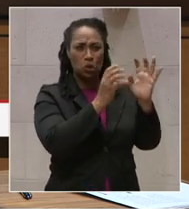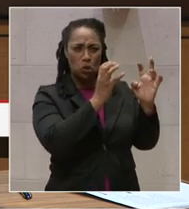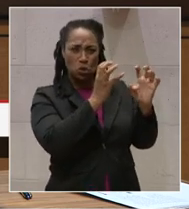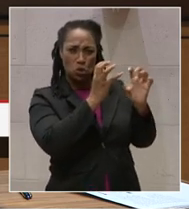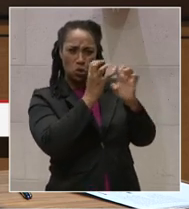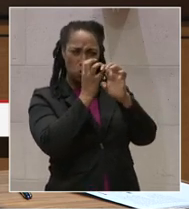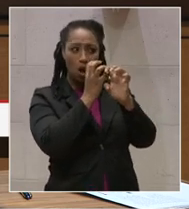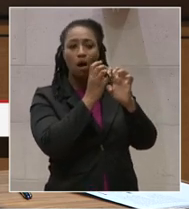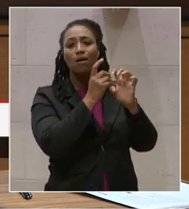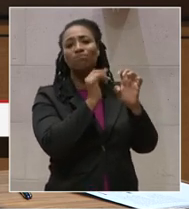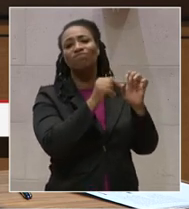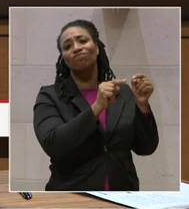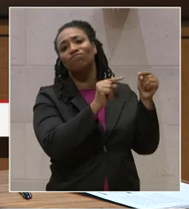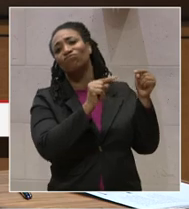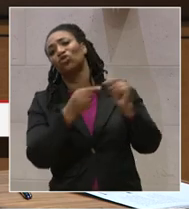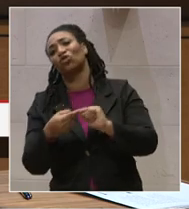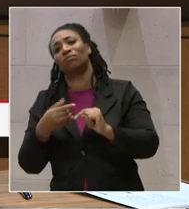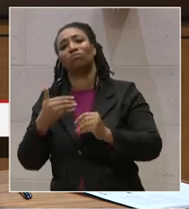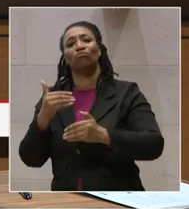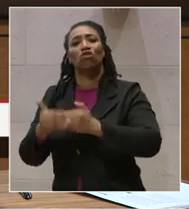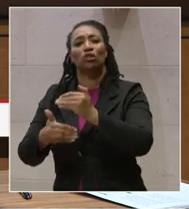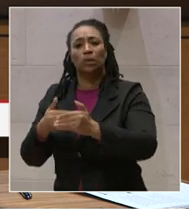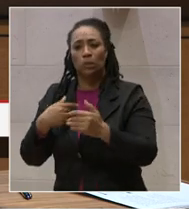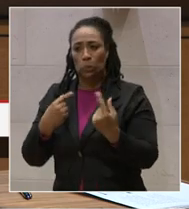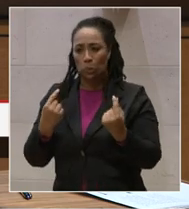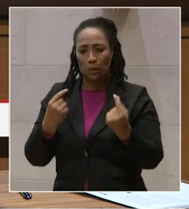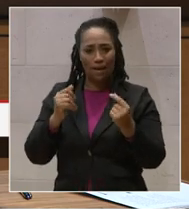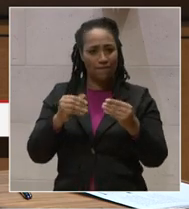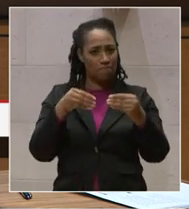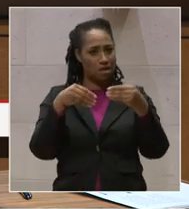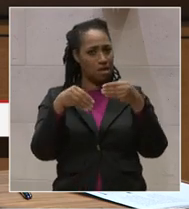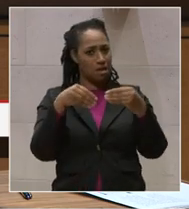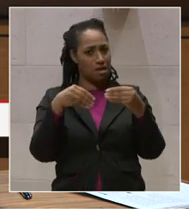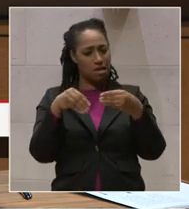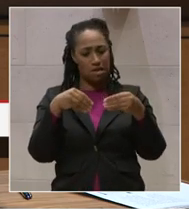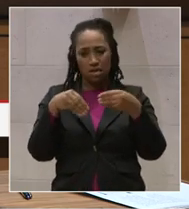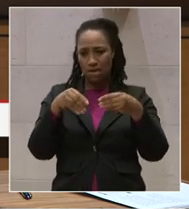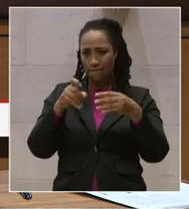receive input from our shared housing goals.